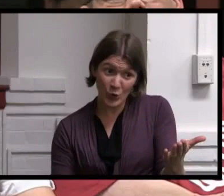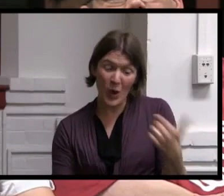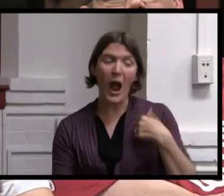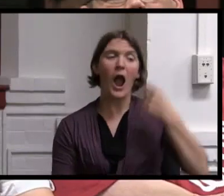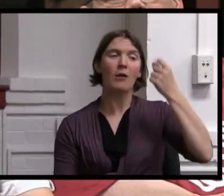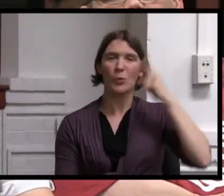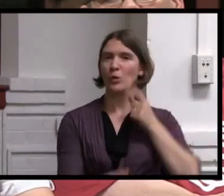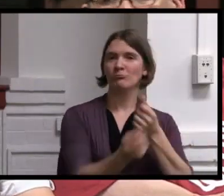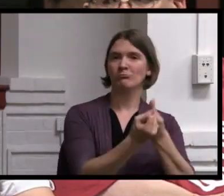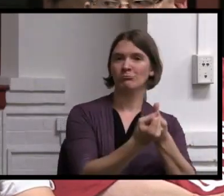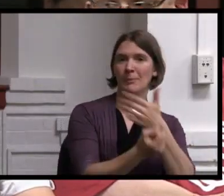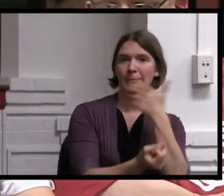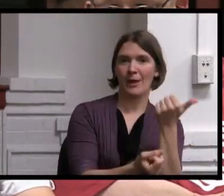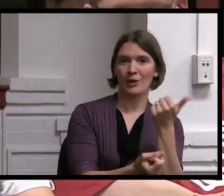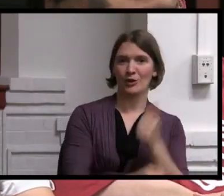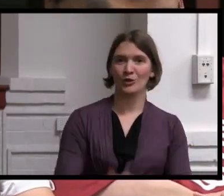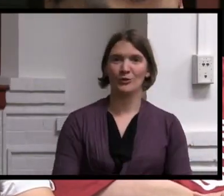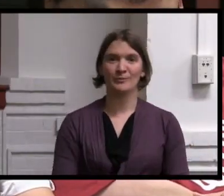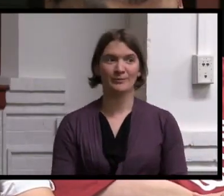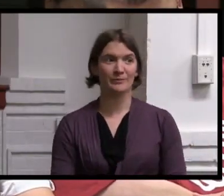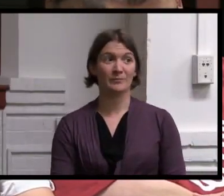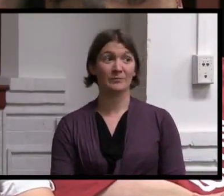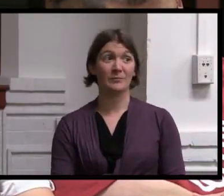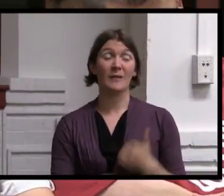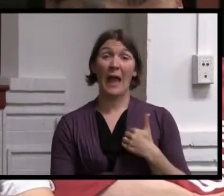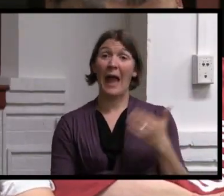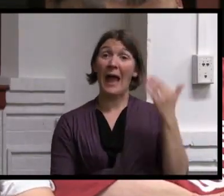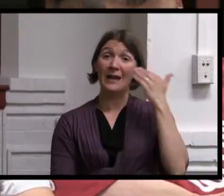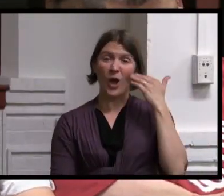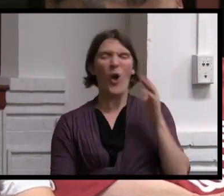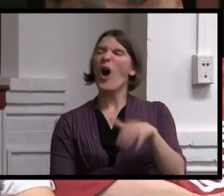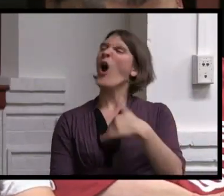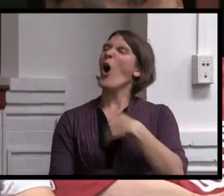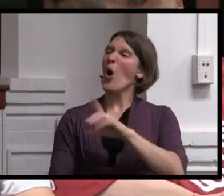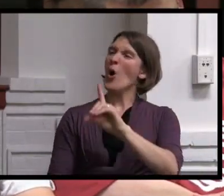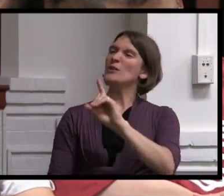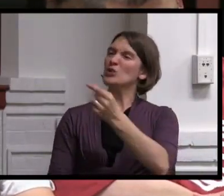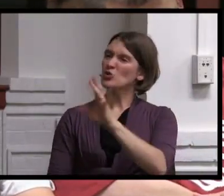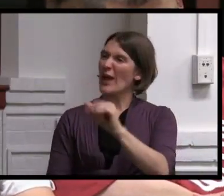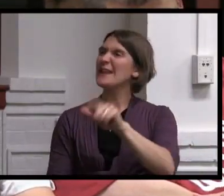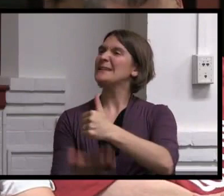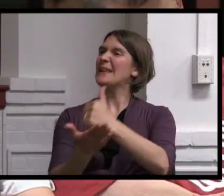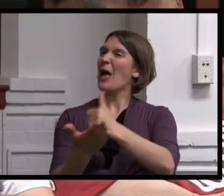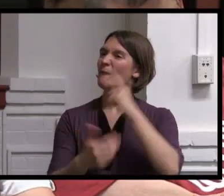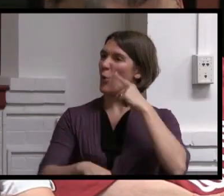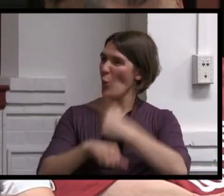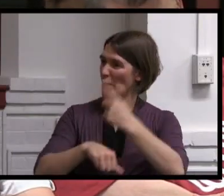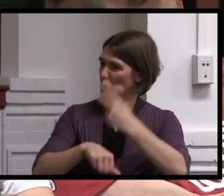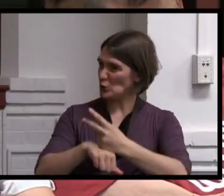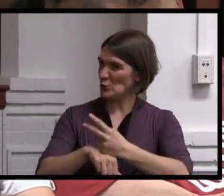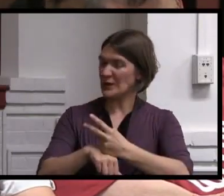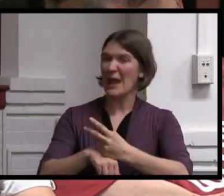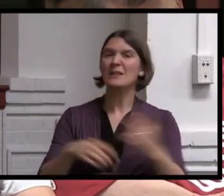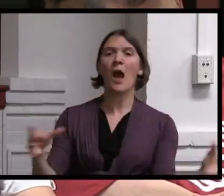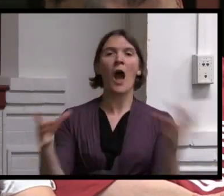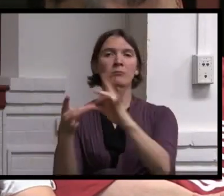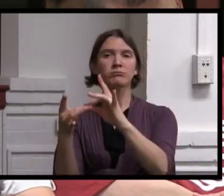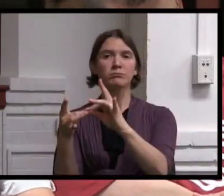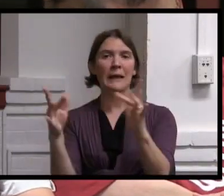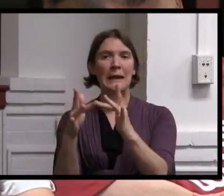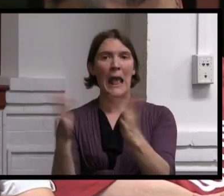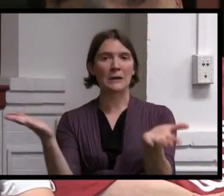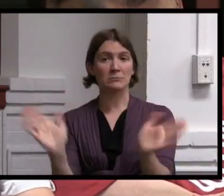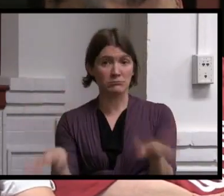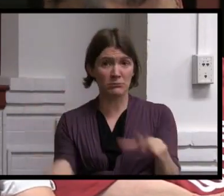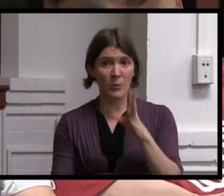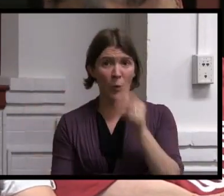better off we're gonna help them. Okay, I know Dick DeGray, he does work downtown, he needs some help for a day or two. Let me put you in contact